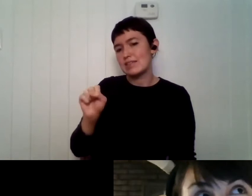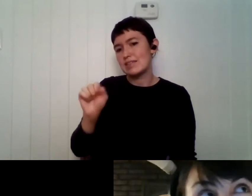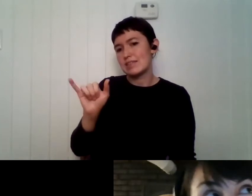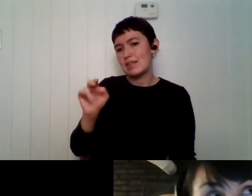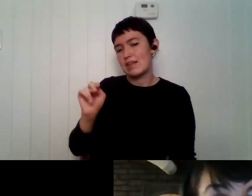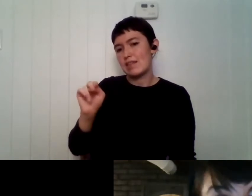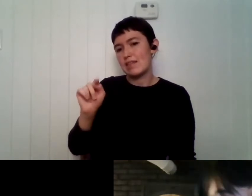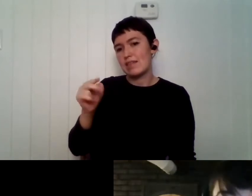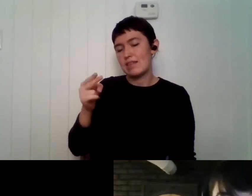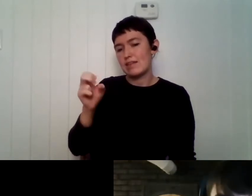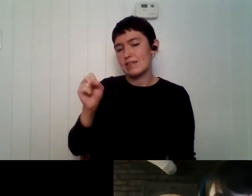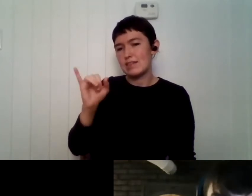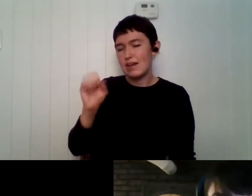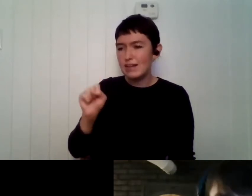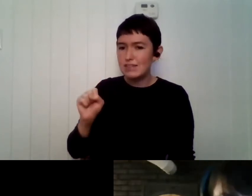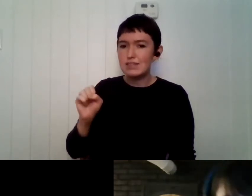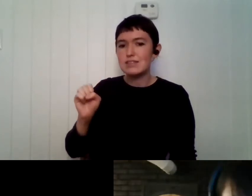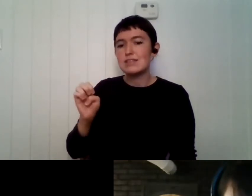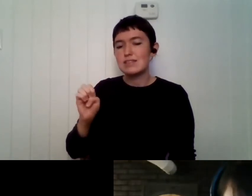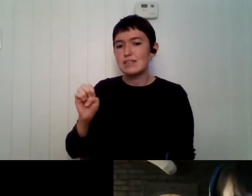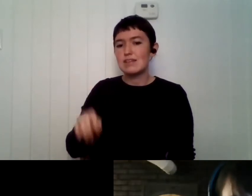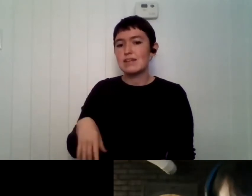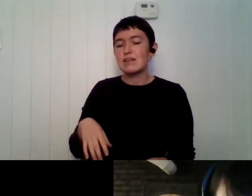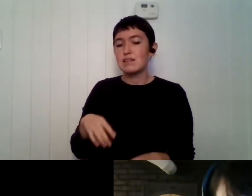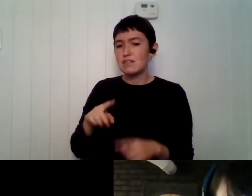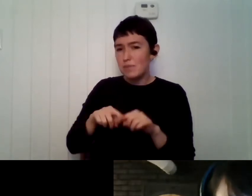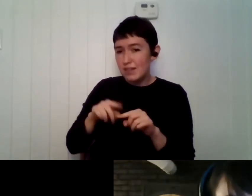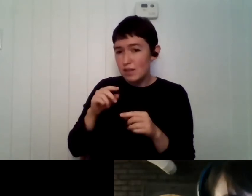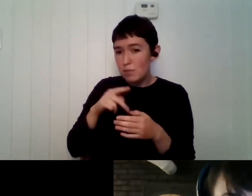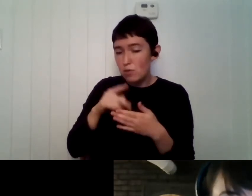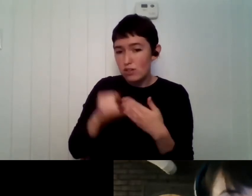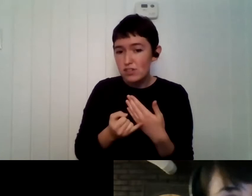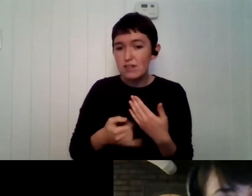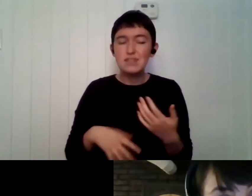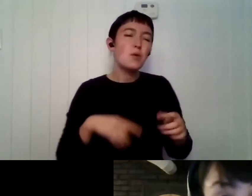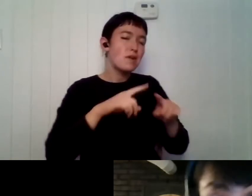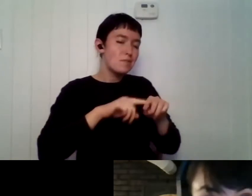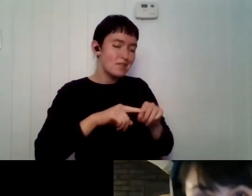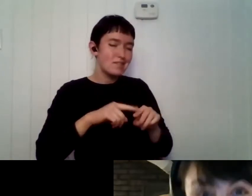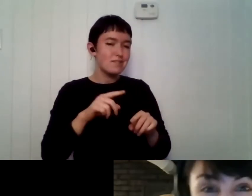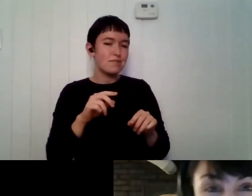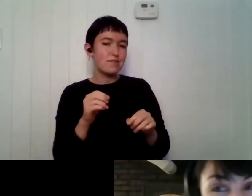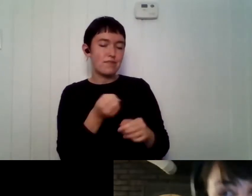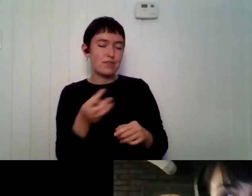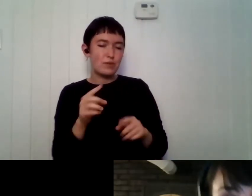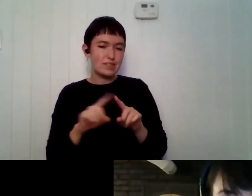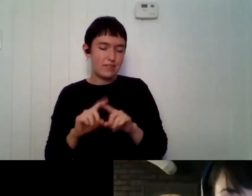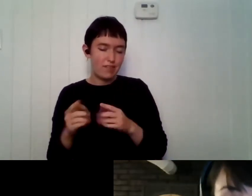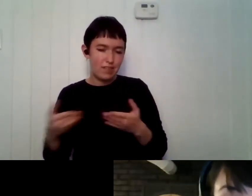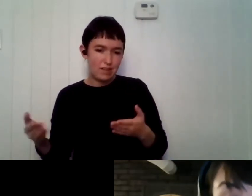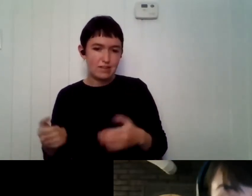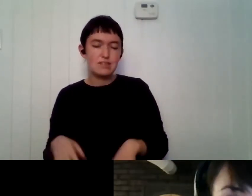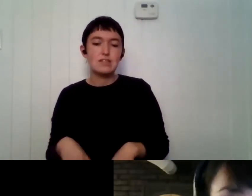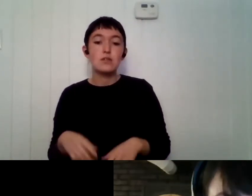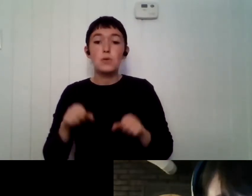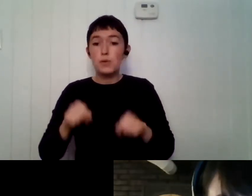of translate? It depends on a few different things, because there's also like a big current like shift towards automation. So if you can actually,